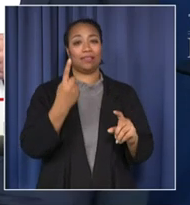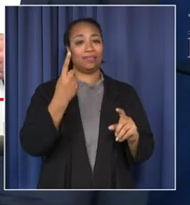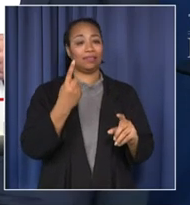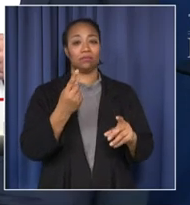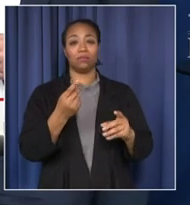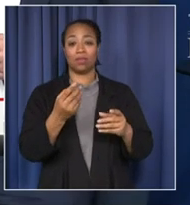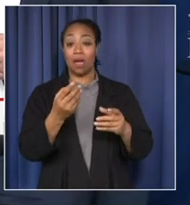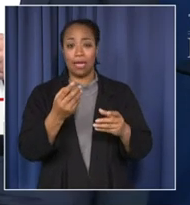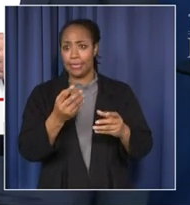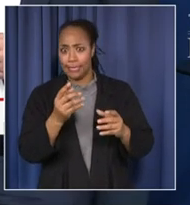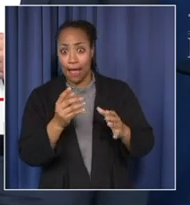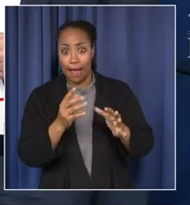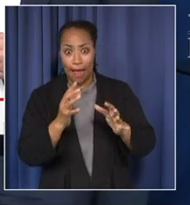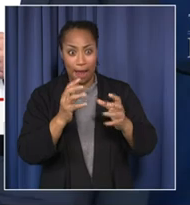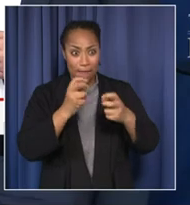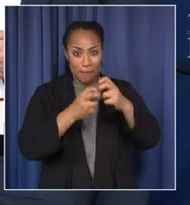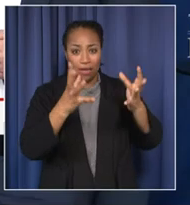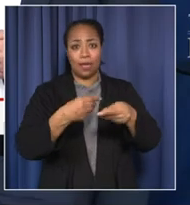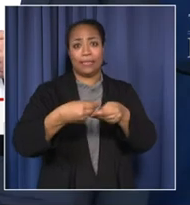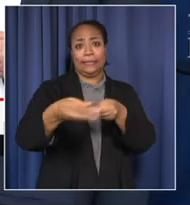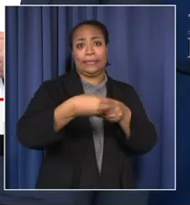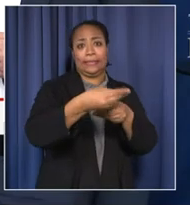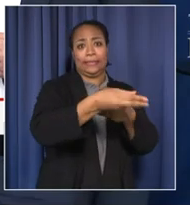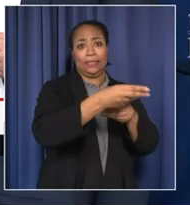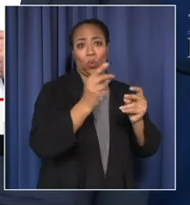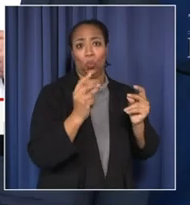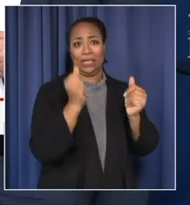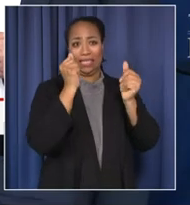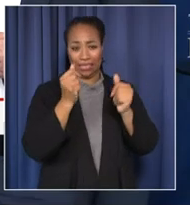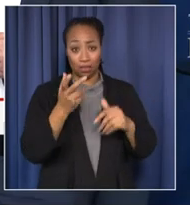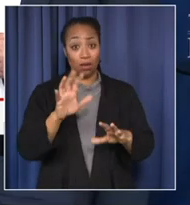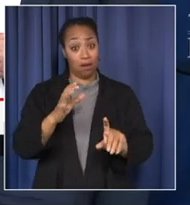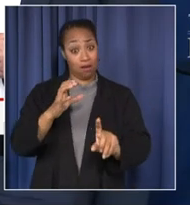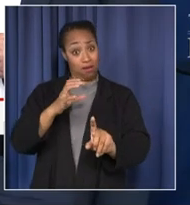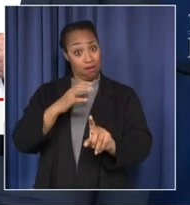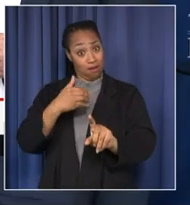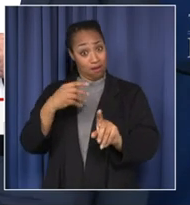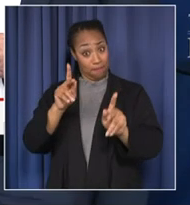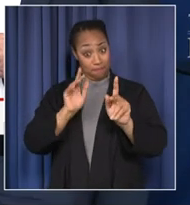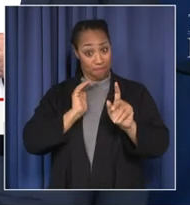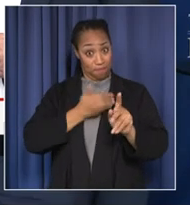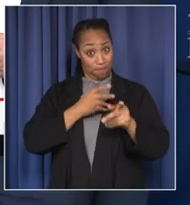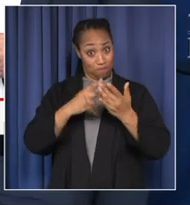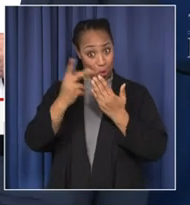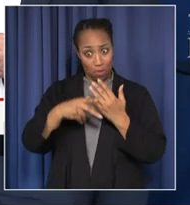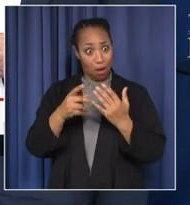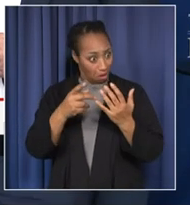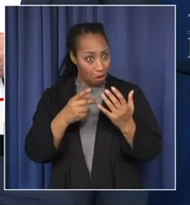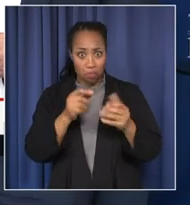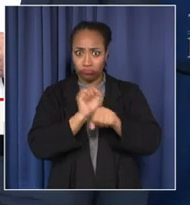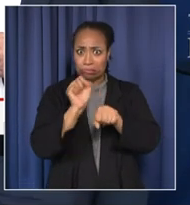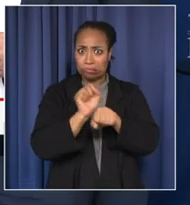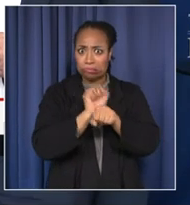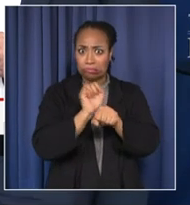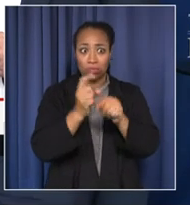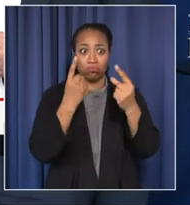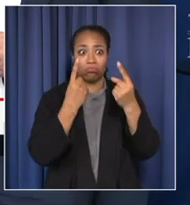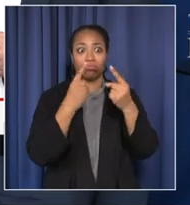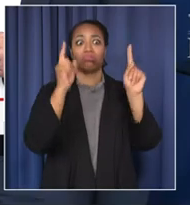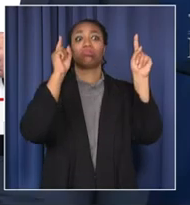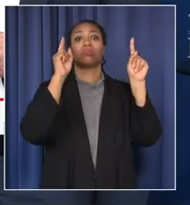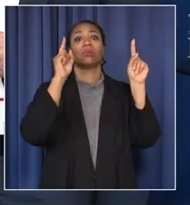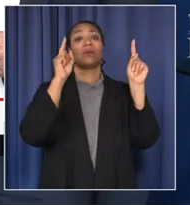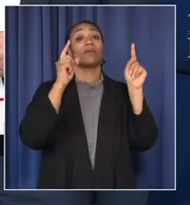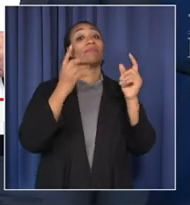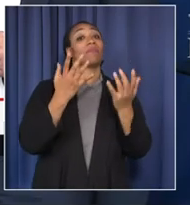program that we believe would work. But I think what we need is what we discovered, that is we